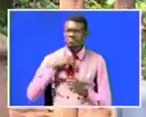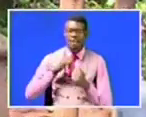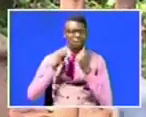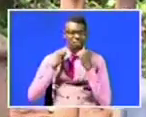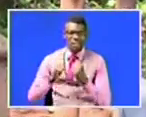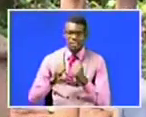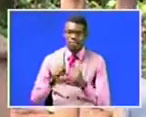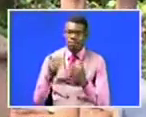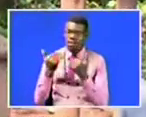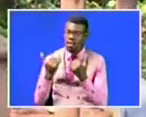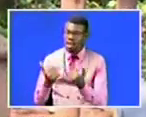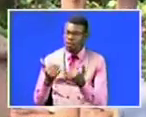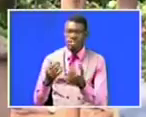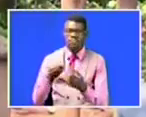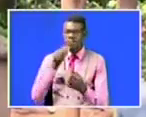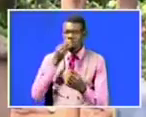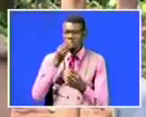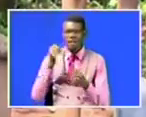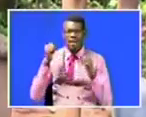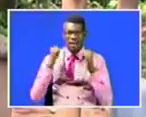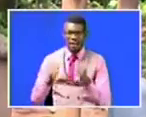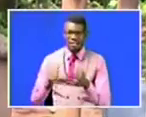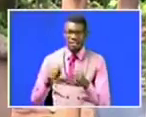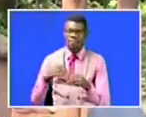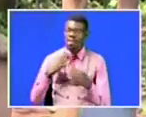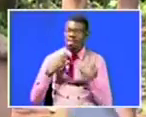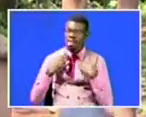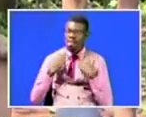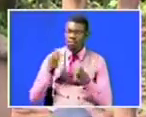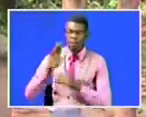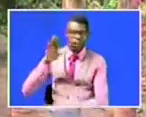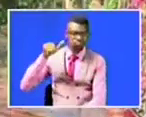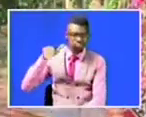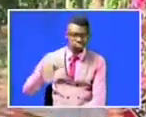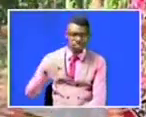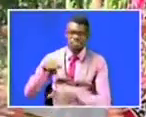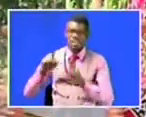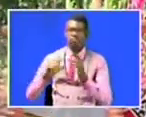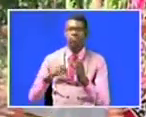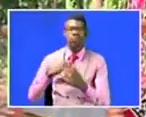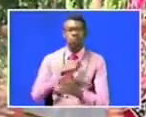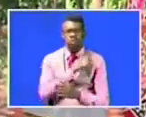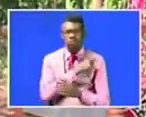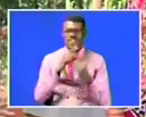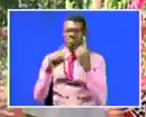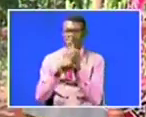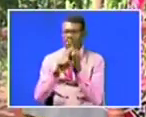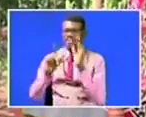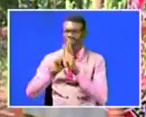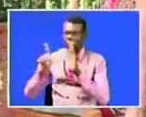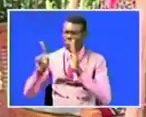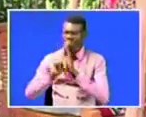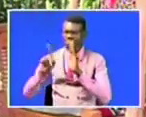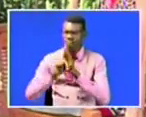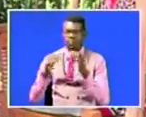Unable to eat for a number of days and with his health deteriorating, Ali went from hospital to hospital trying to find out